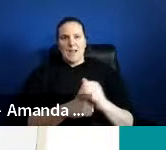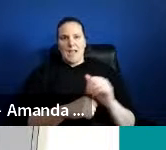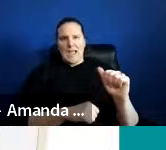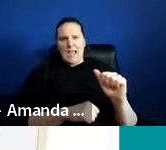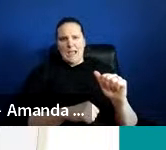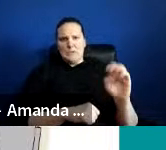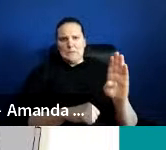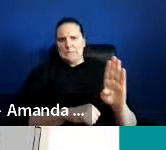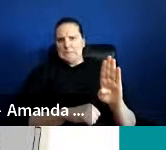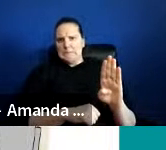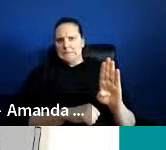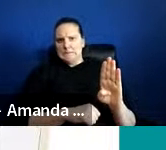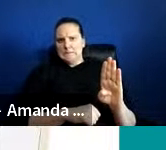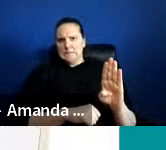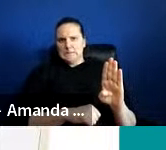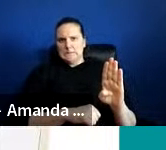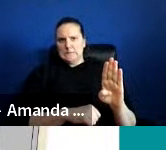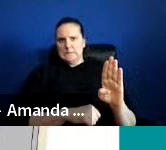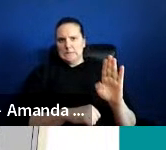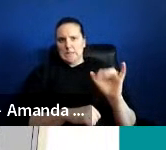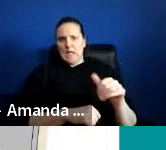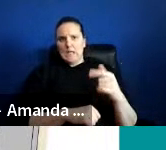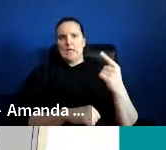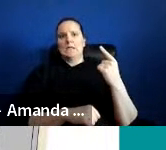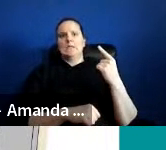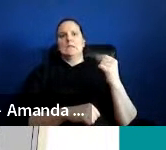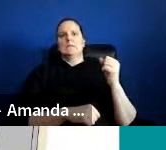B? Because I think this is,